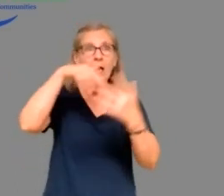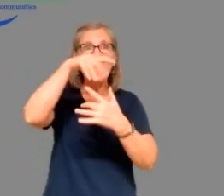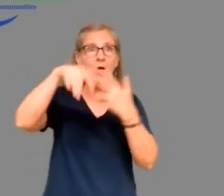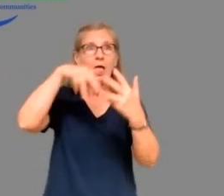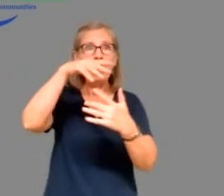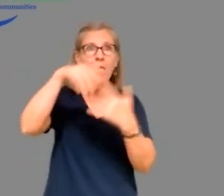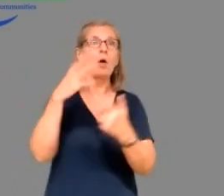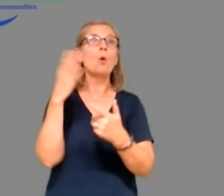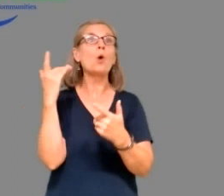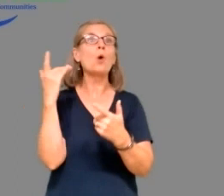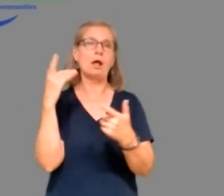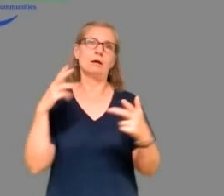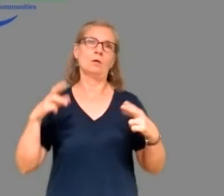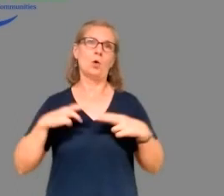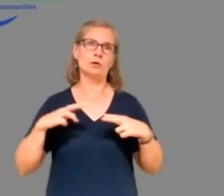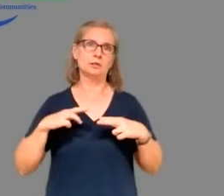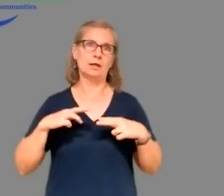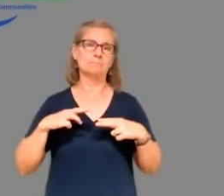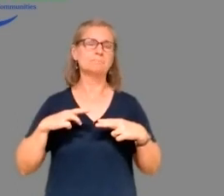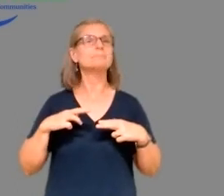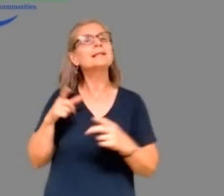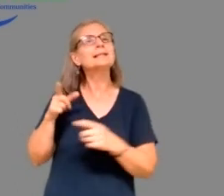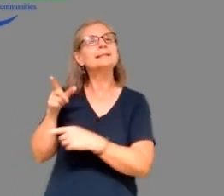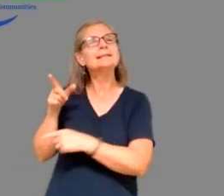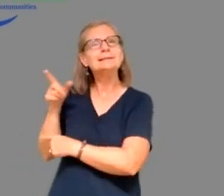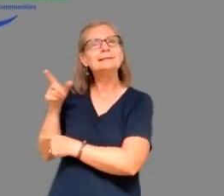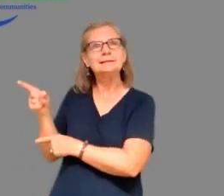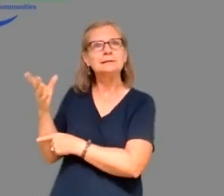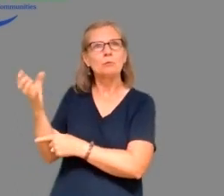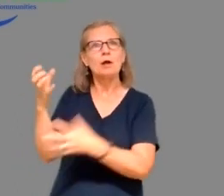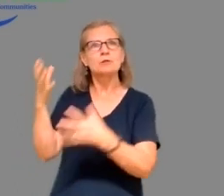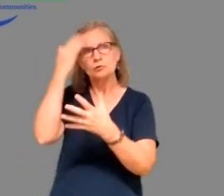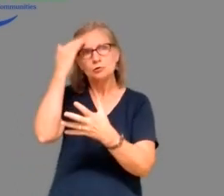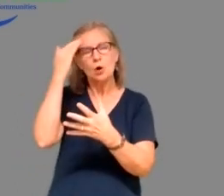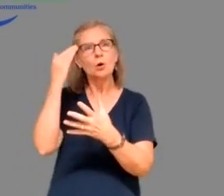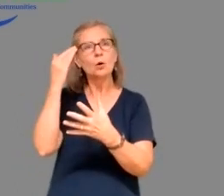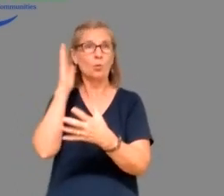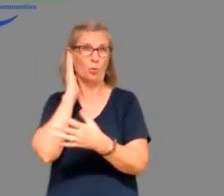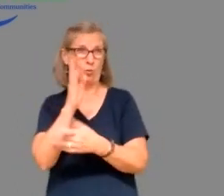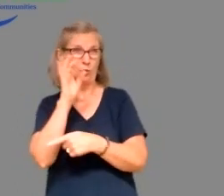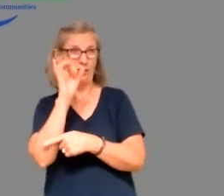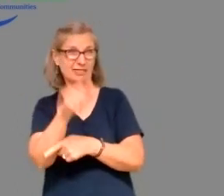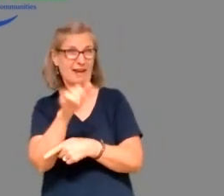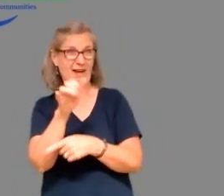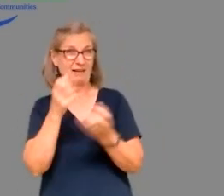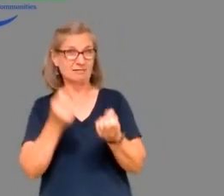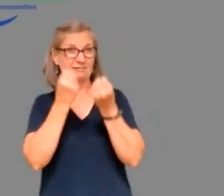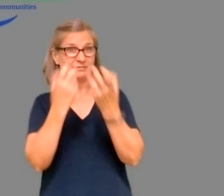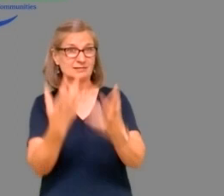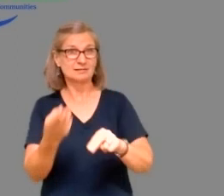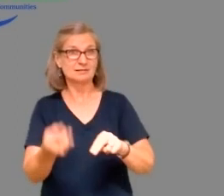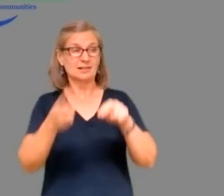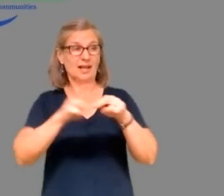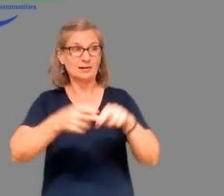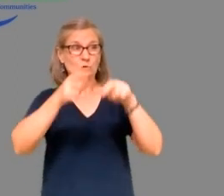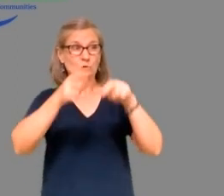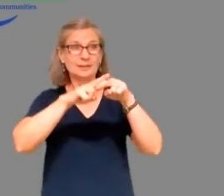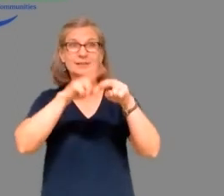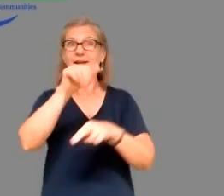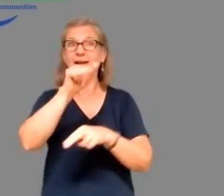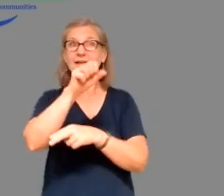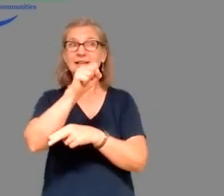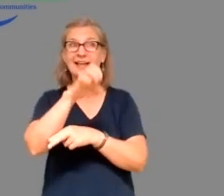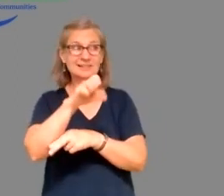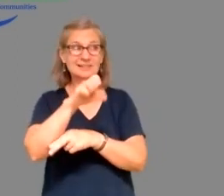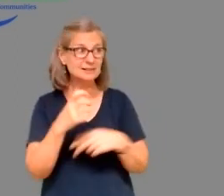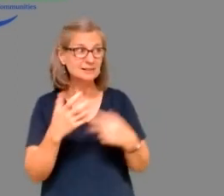with all of this?" You know, I can use this opportunity to go into one of my essay long answers. Let